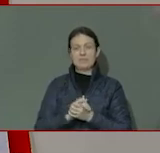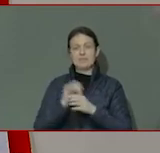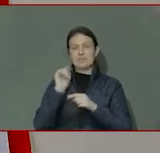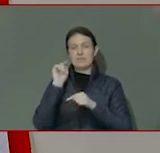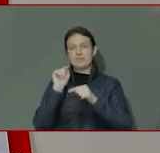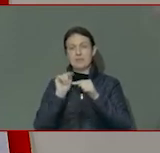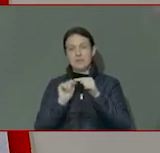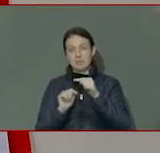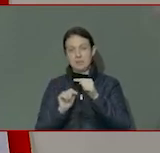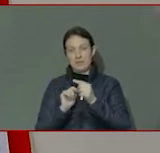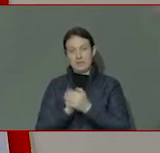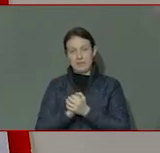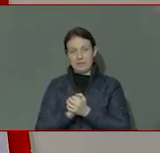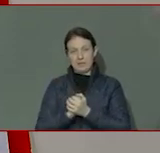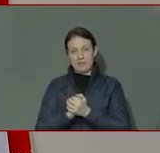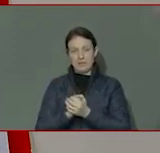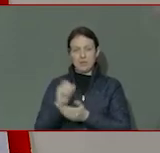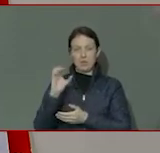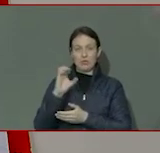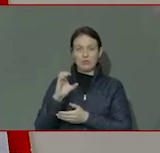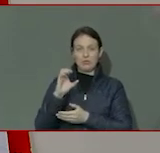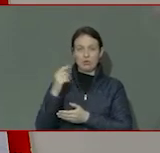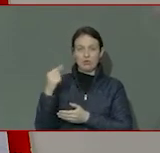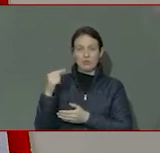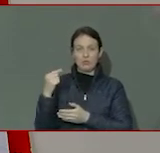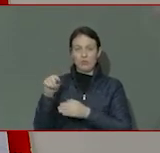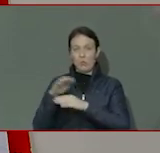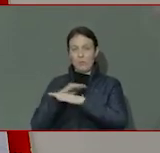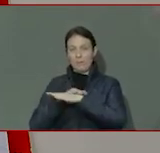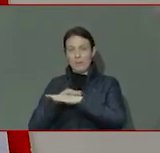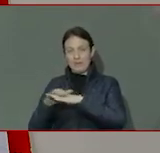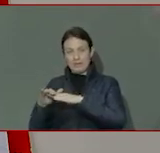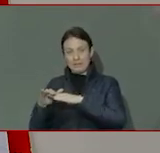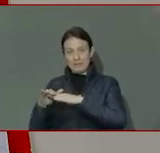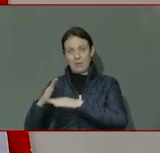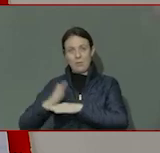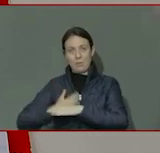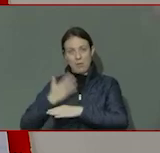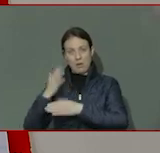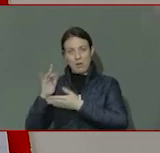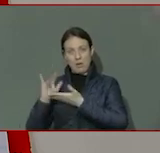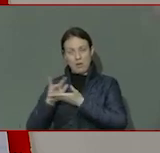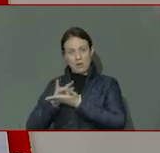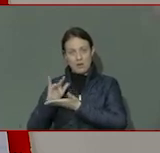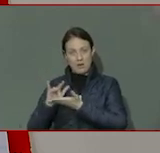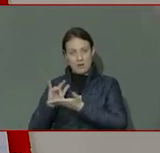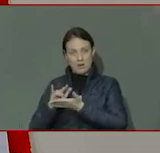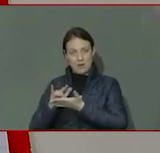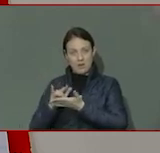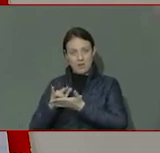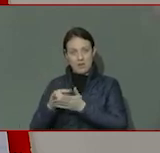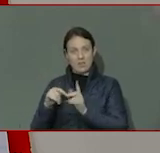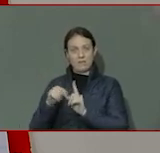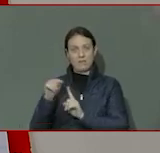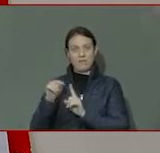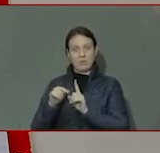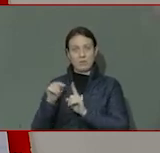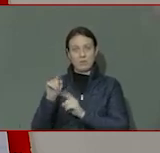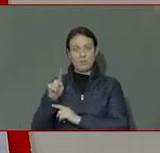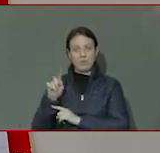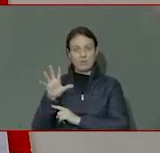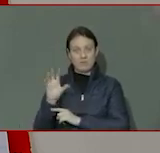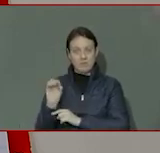divided by the concentration of the base, which I would like to calculate, the volume, which was